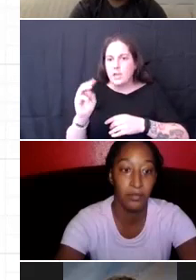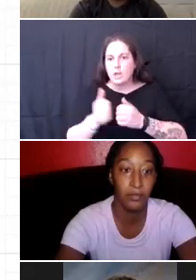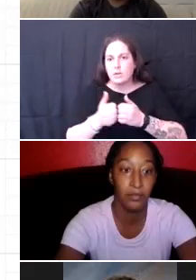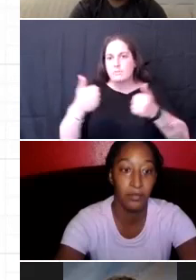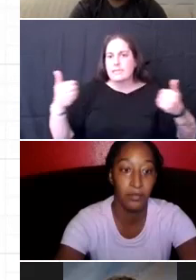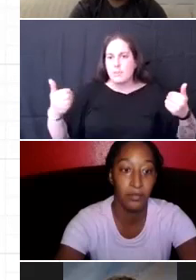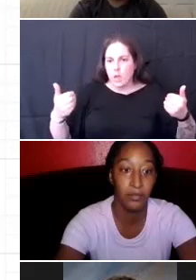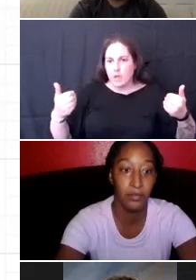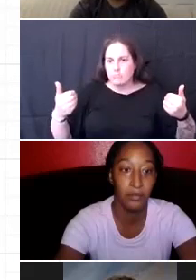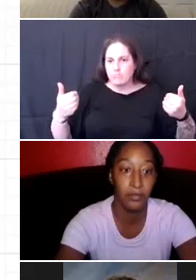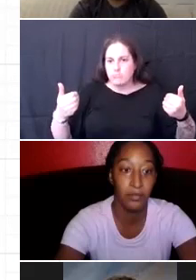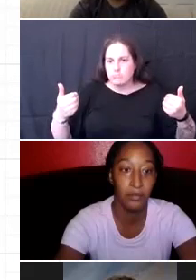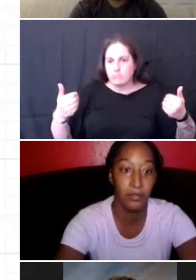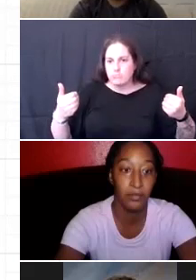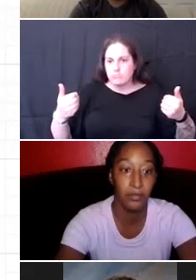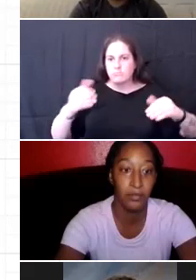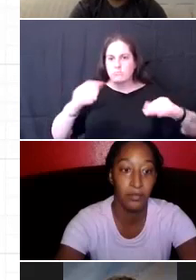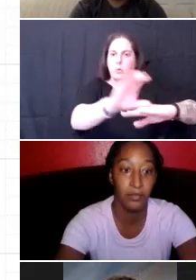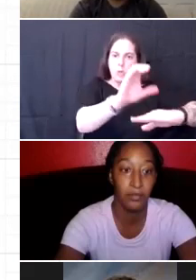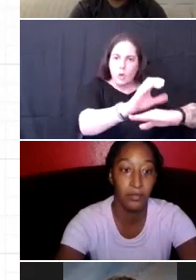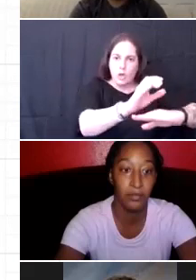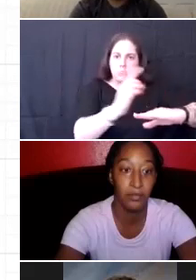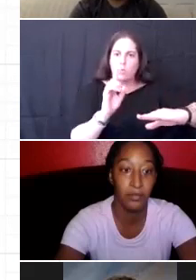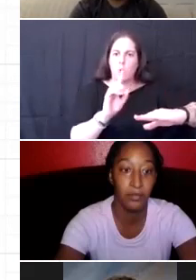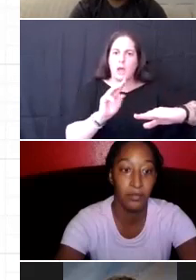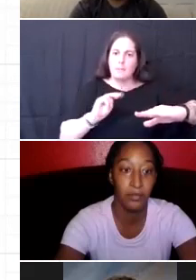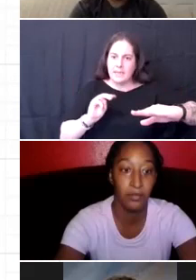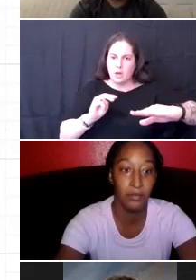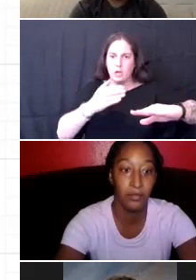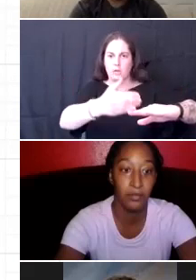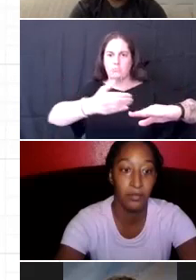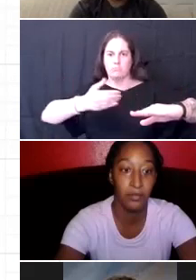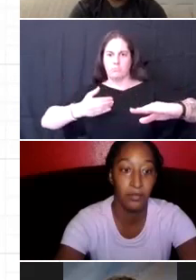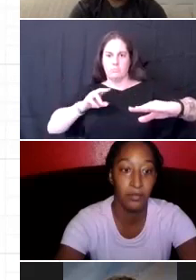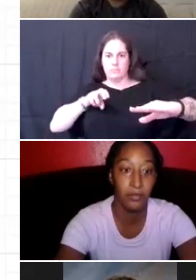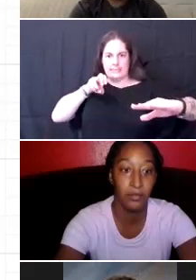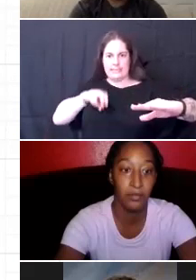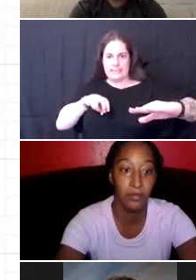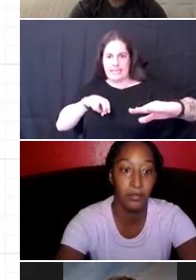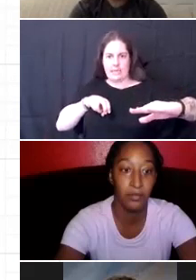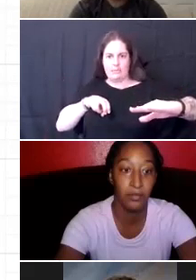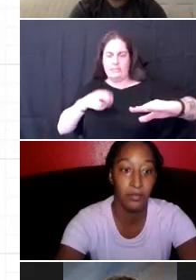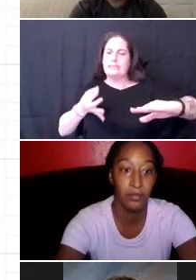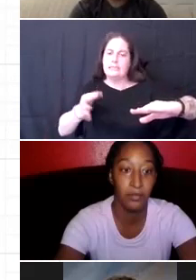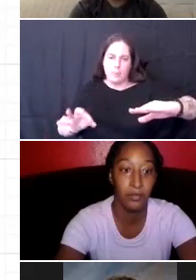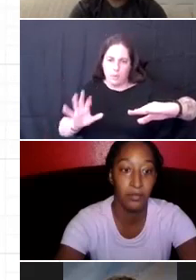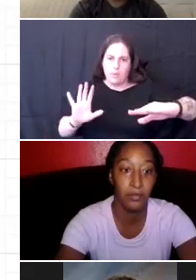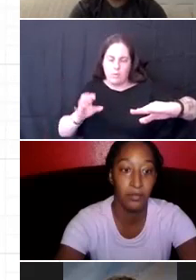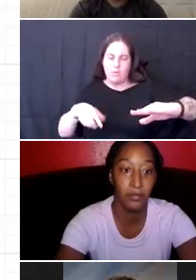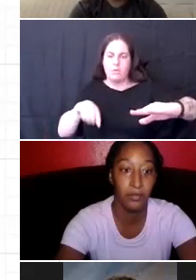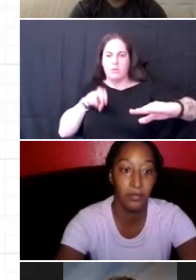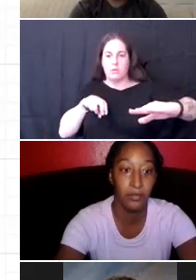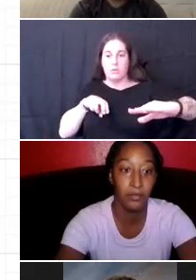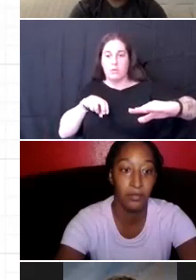you and your computer screen, which is probably not the case, but let's make it simple. So that's